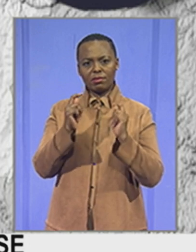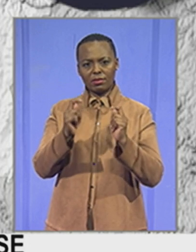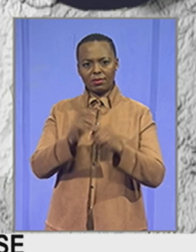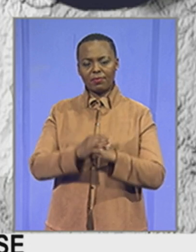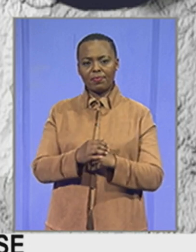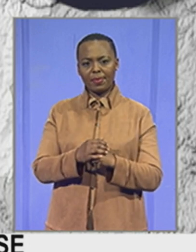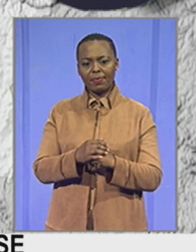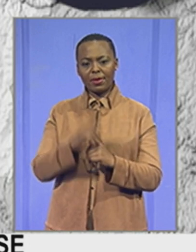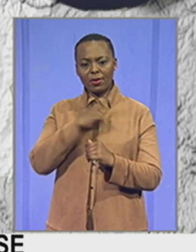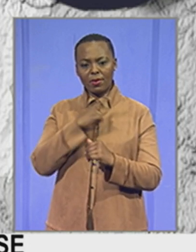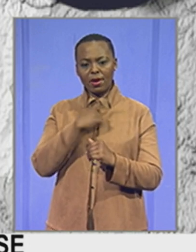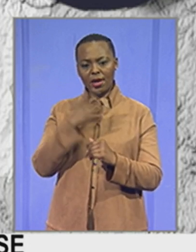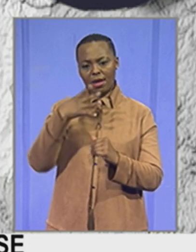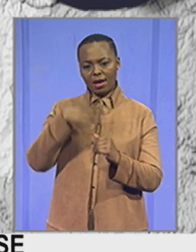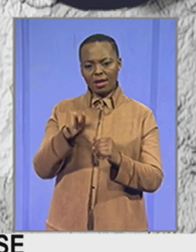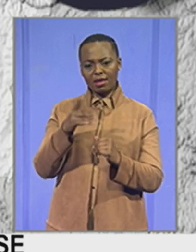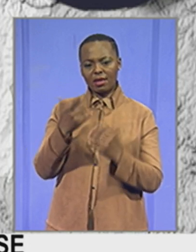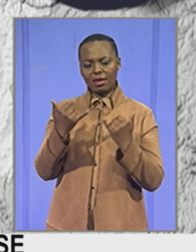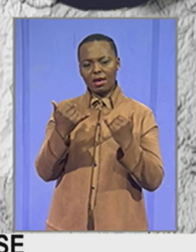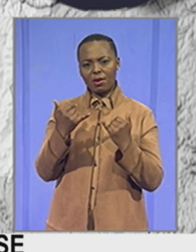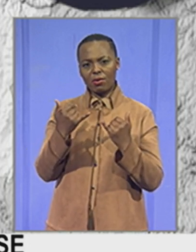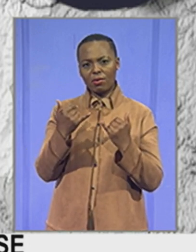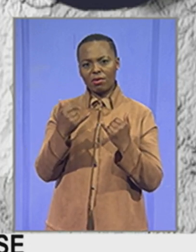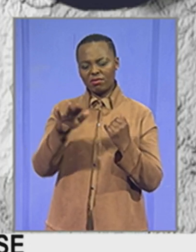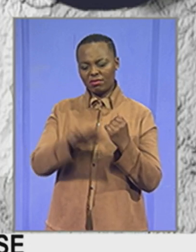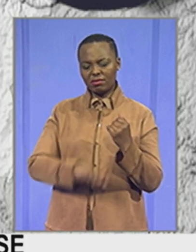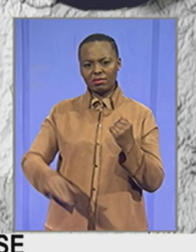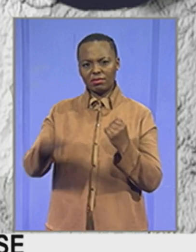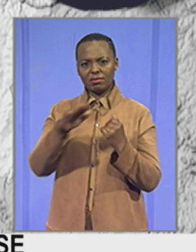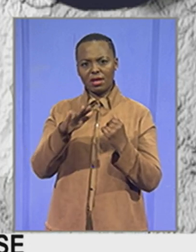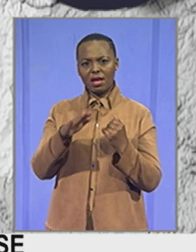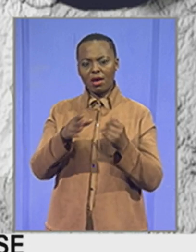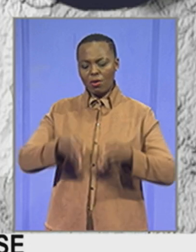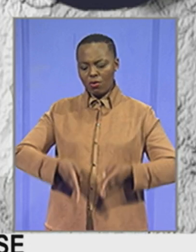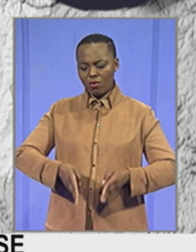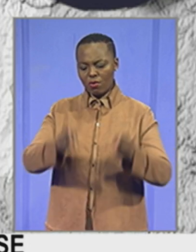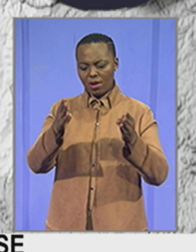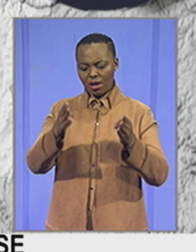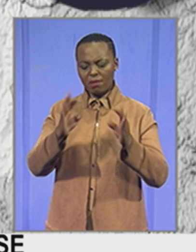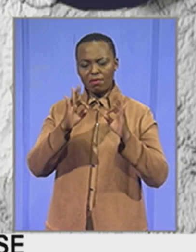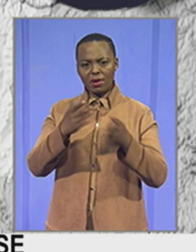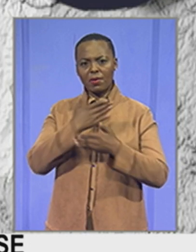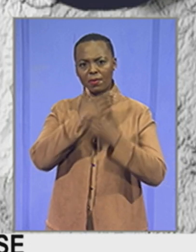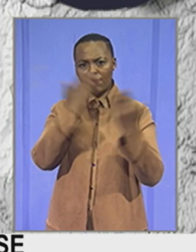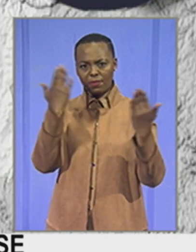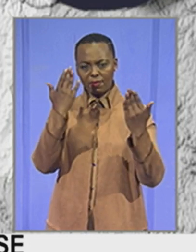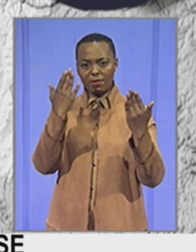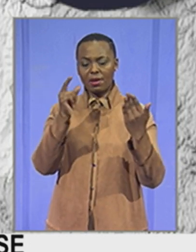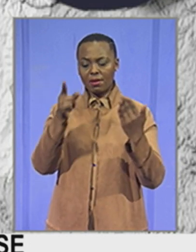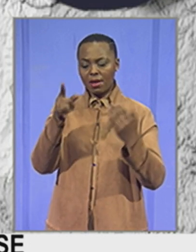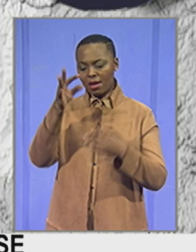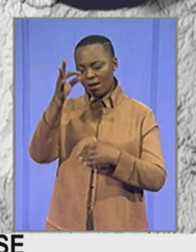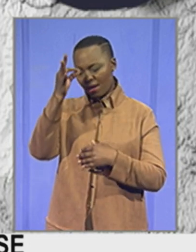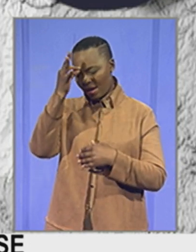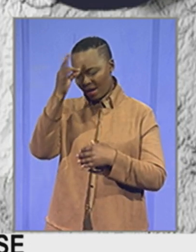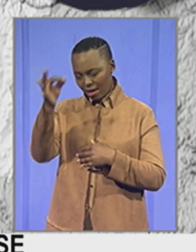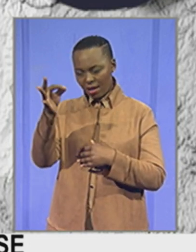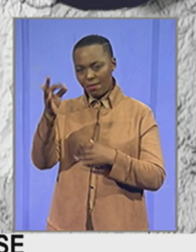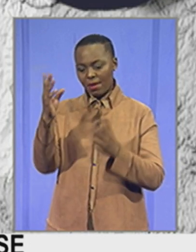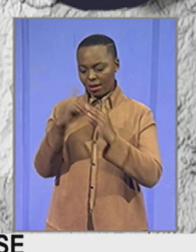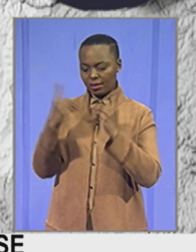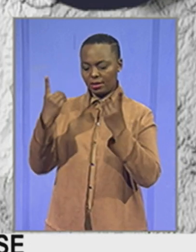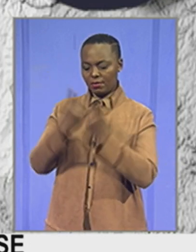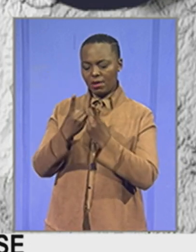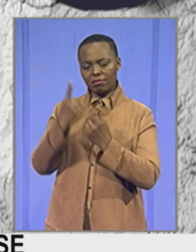bogolosegolo dikgaolo tsa metsemagae tse e leng gore o fitlhele go sena ditsela tse di tsamaegang, mme lefapha le rebolase le rebotse